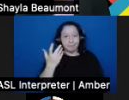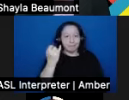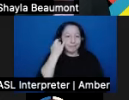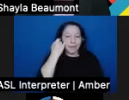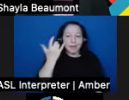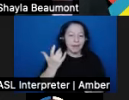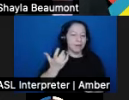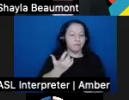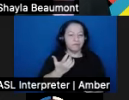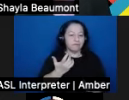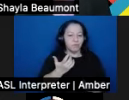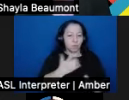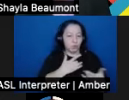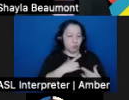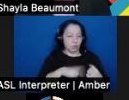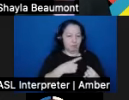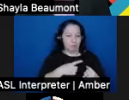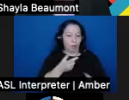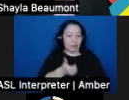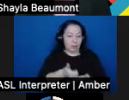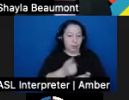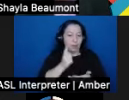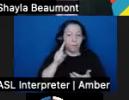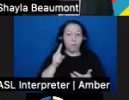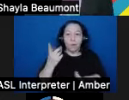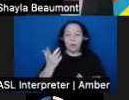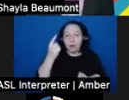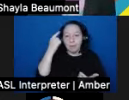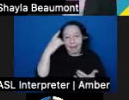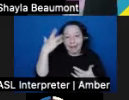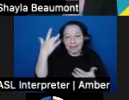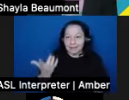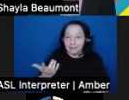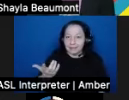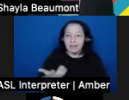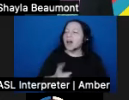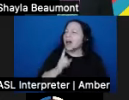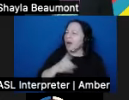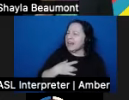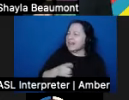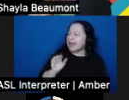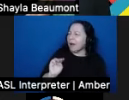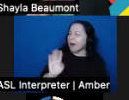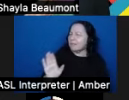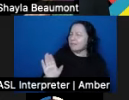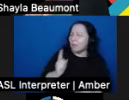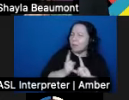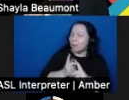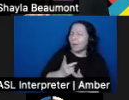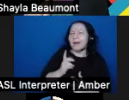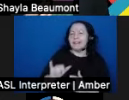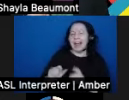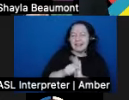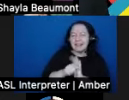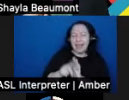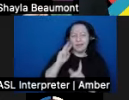a treatment for a mental illness. I really like, Autumn, the point you brought up, like that stigmatization and that